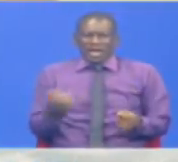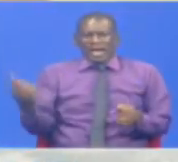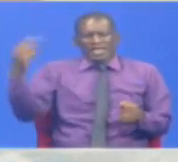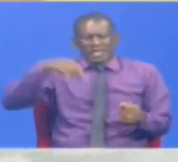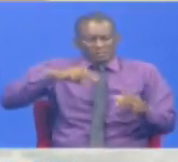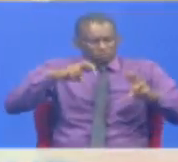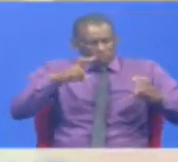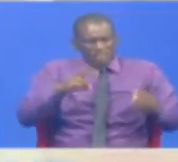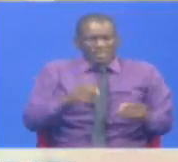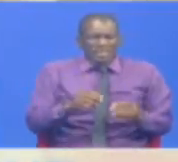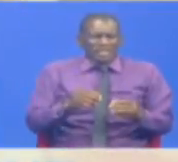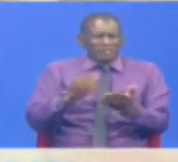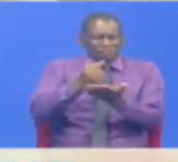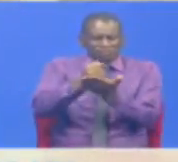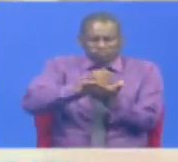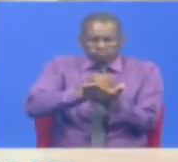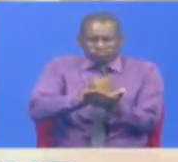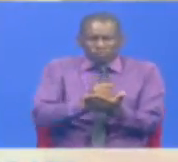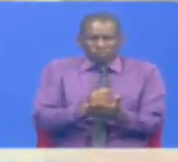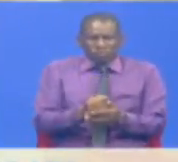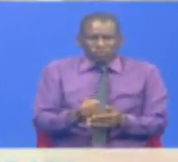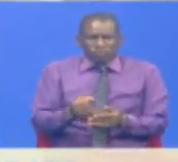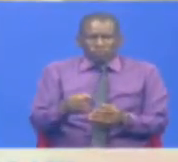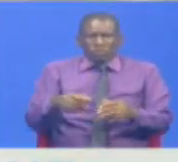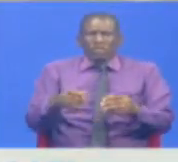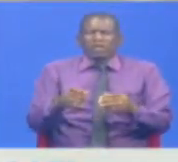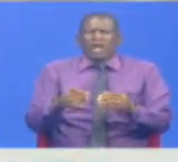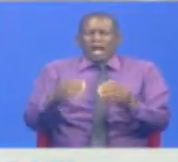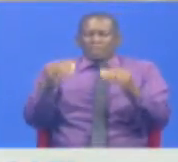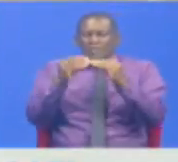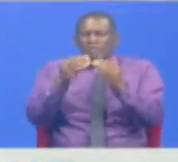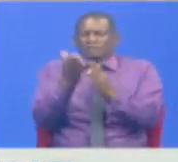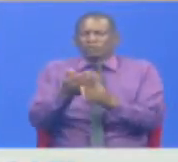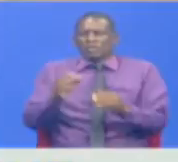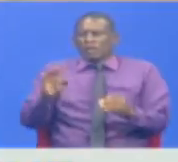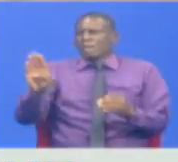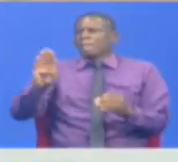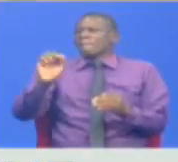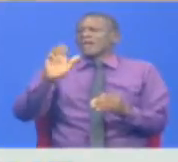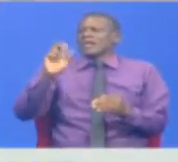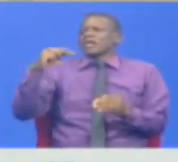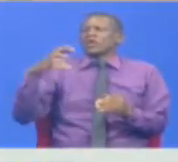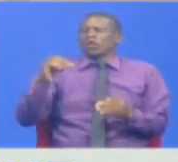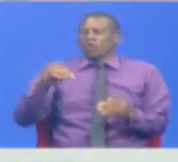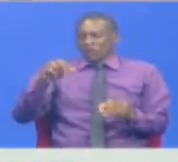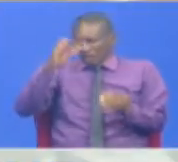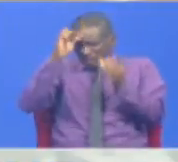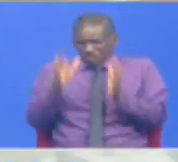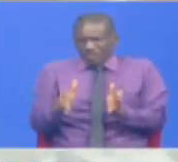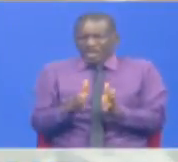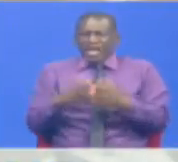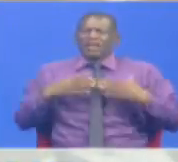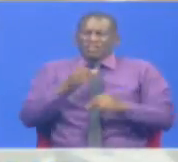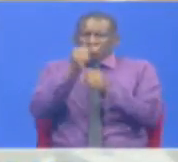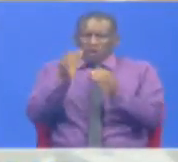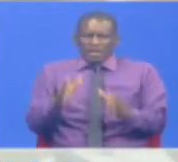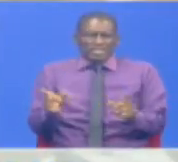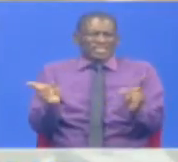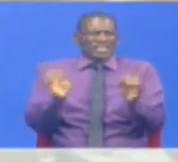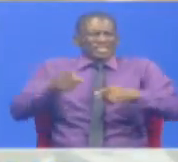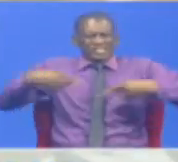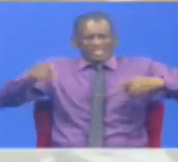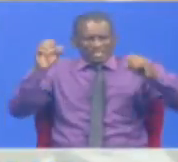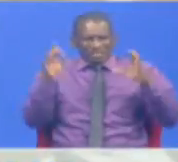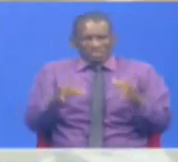dawa ya kienyeji. A meeting between the Baringo governor and health officials earlier today bore no fruit. The nurses are pushing for